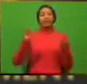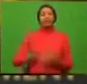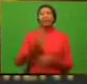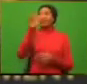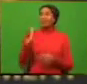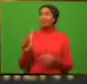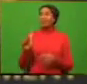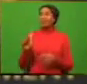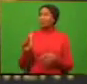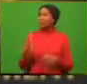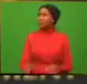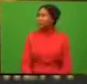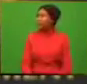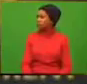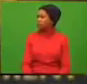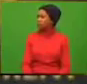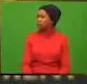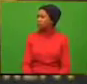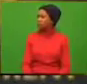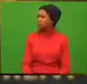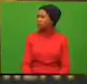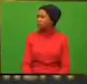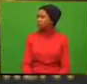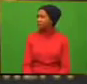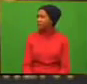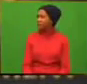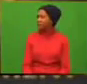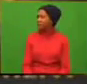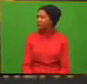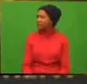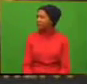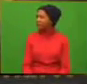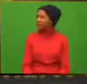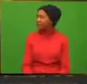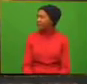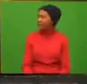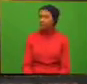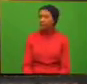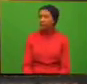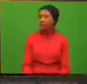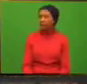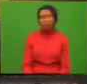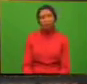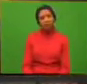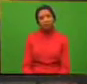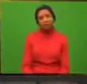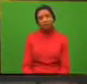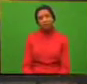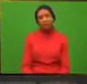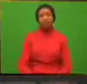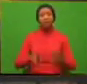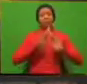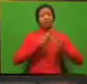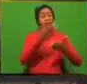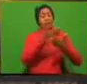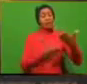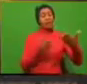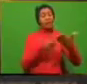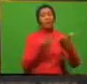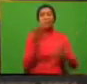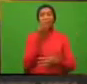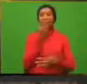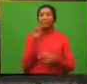black population who factor most in the poorest category. The report places the blame for the